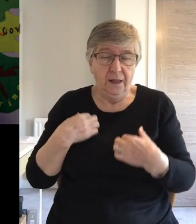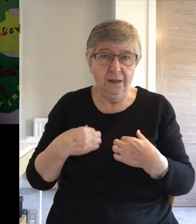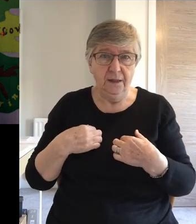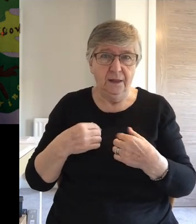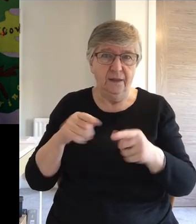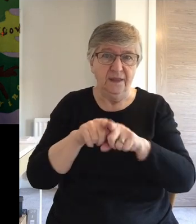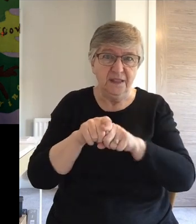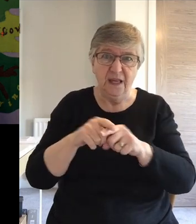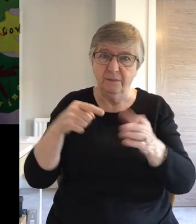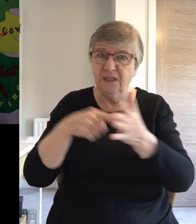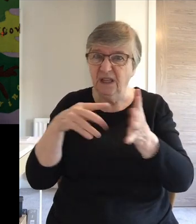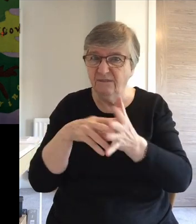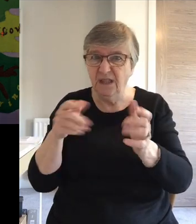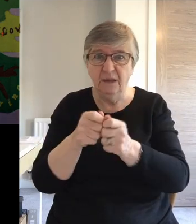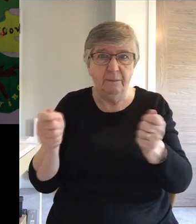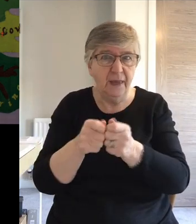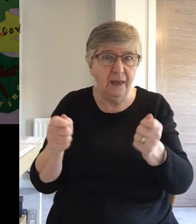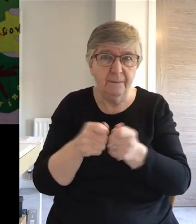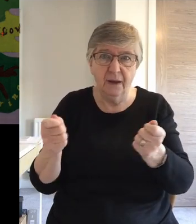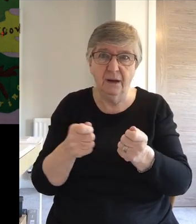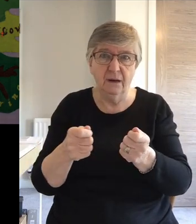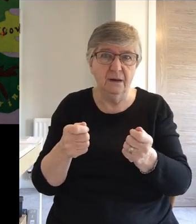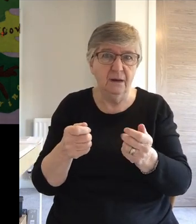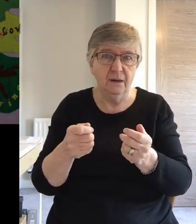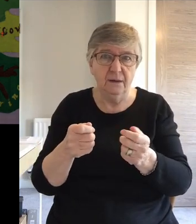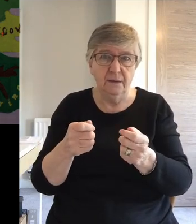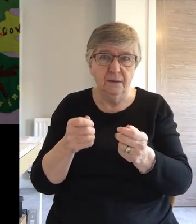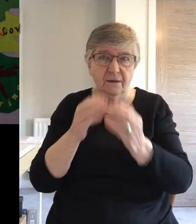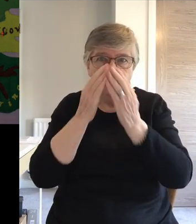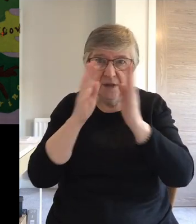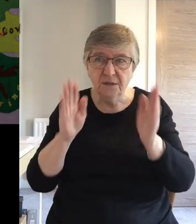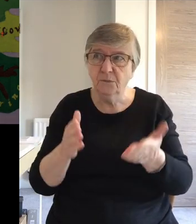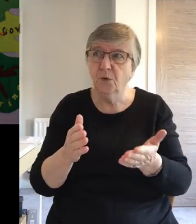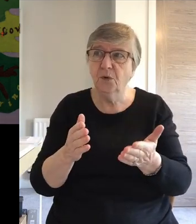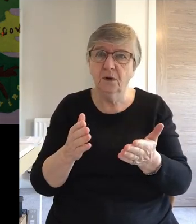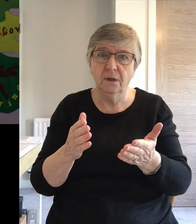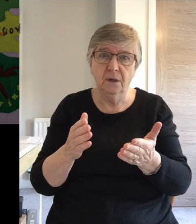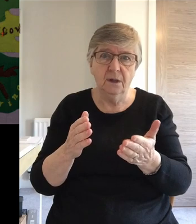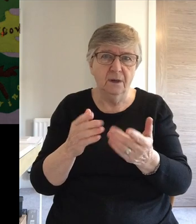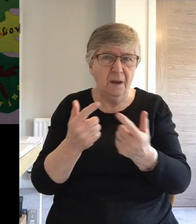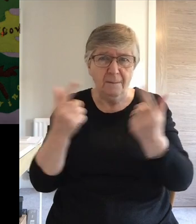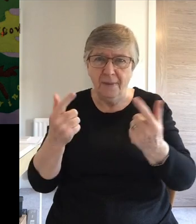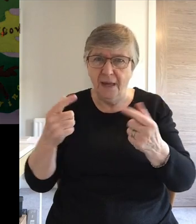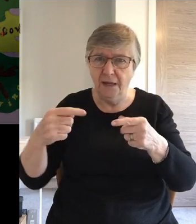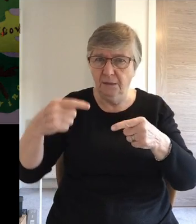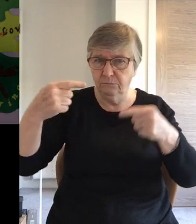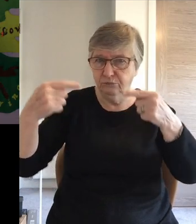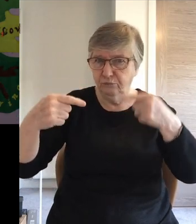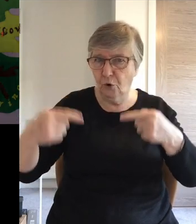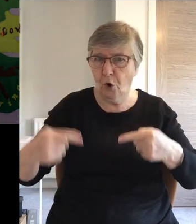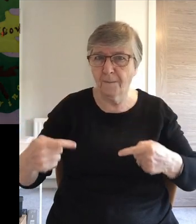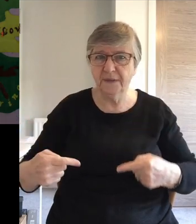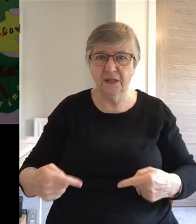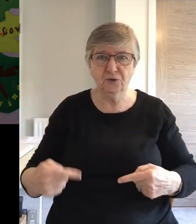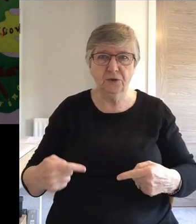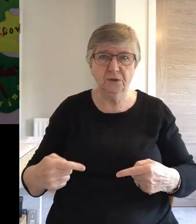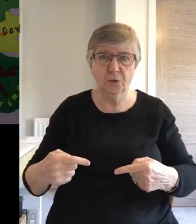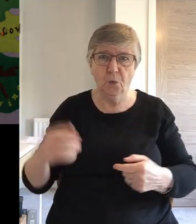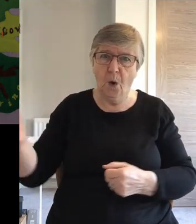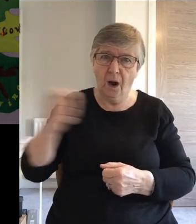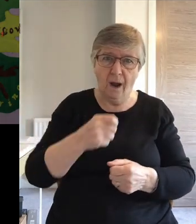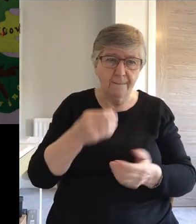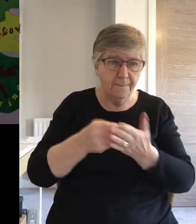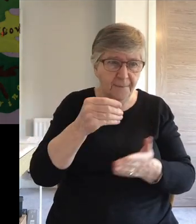media saturated, in our advertising as a massive industry world, our world of many competing interests